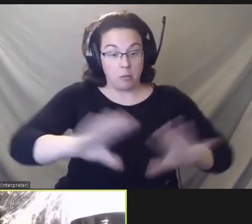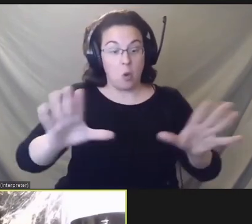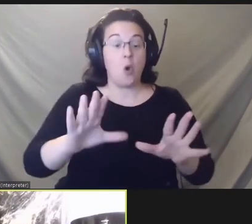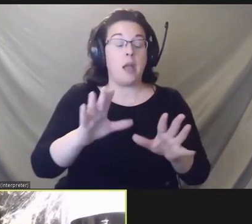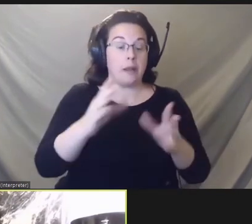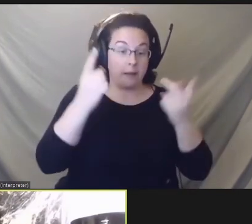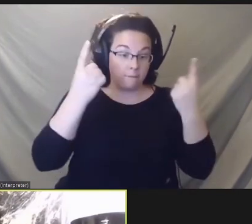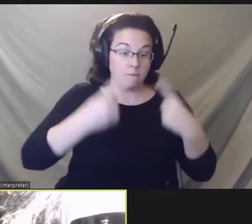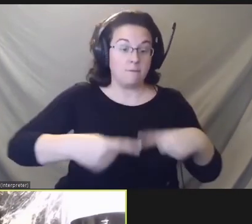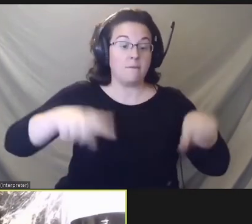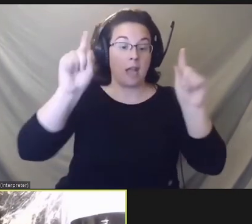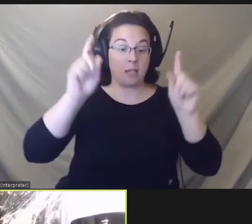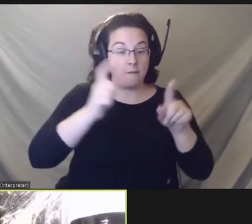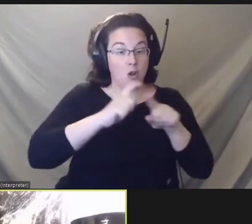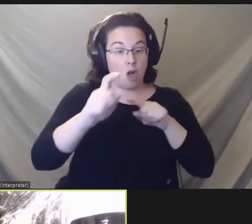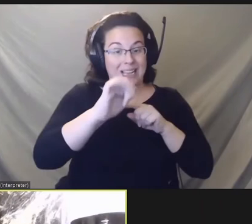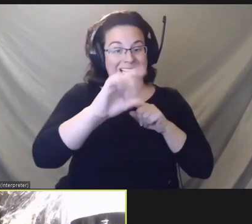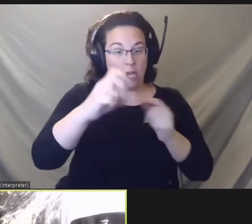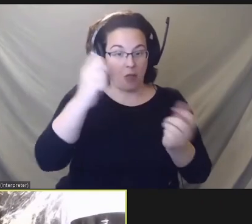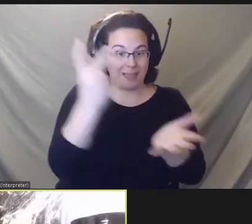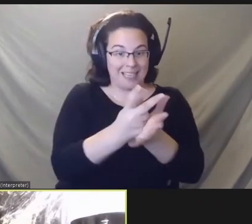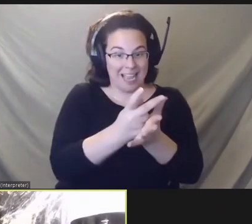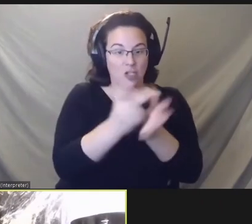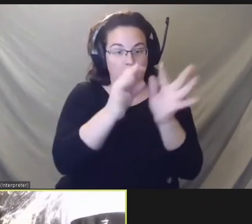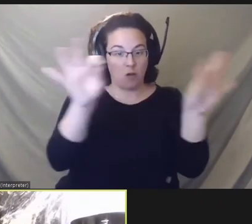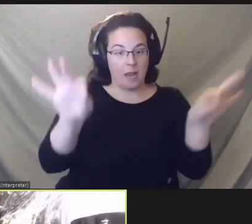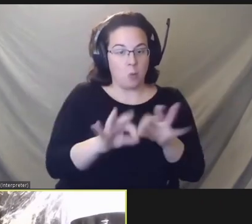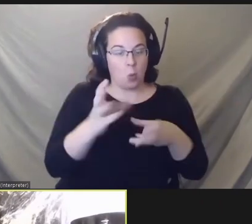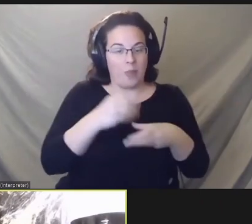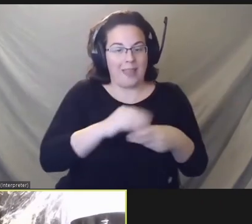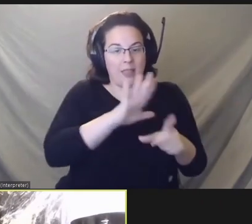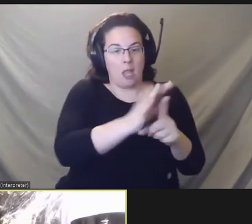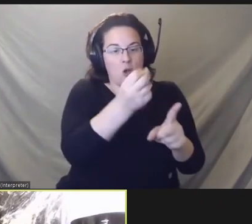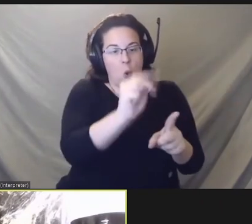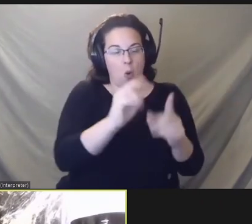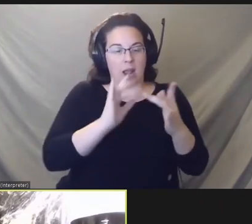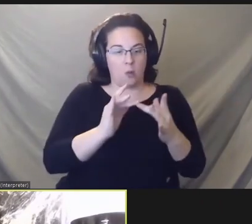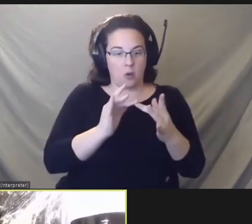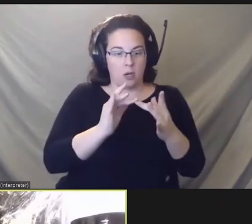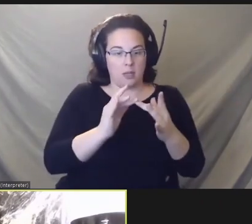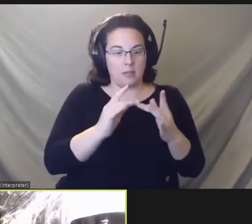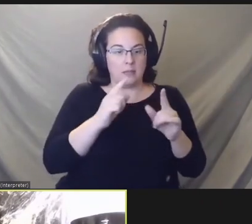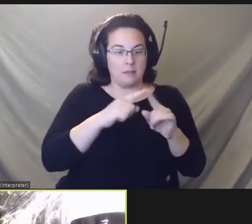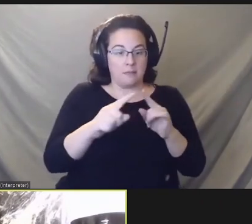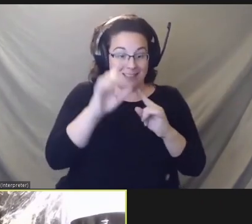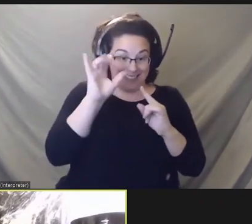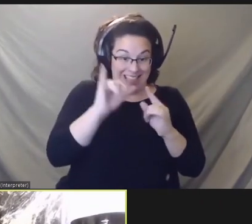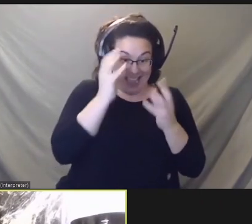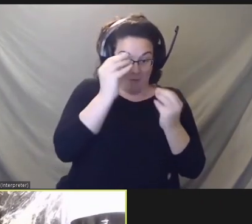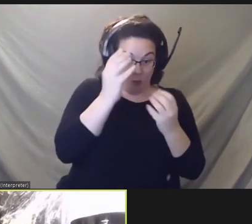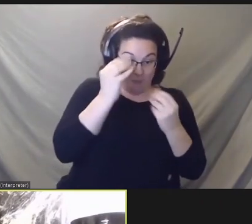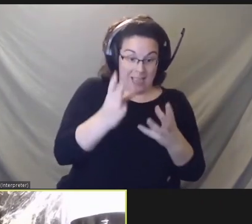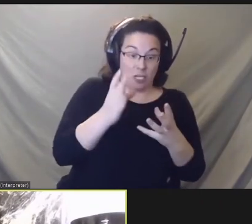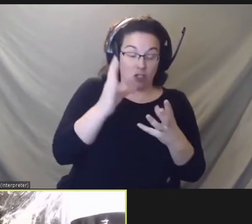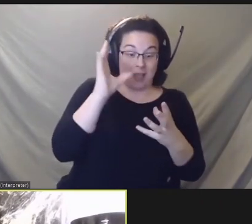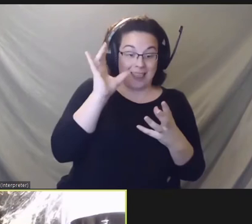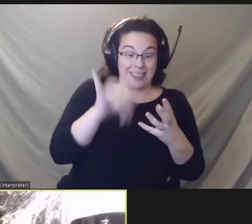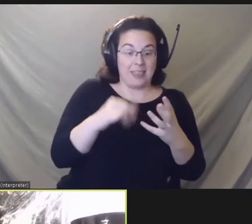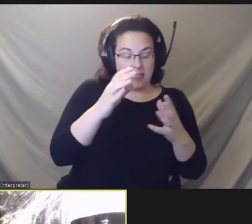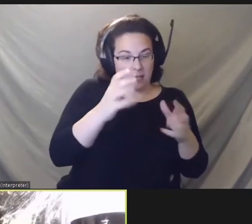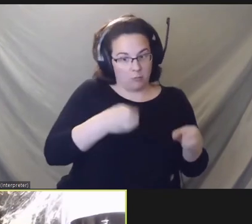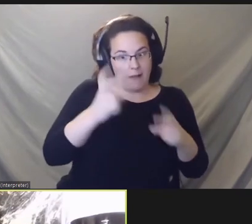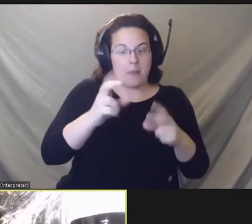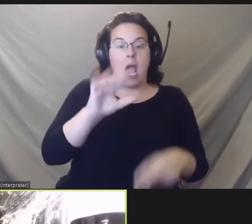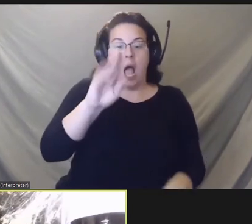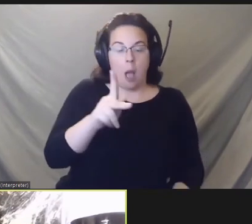ID authentication framework within their own network, accept caller ID authentication information transmitted by an upstream voice service